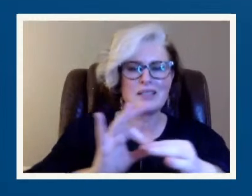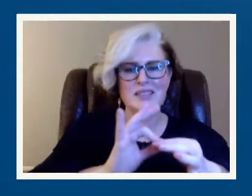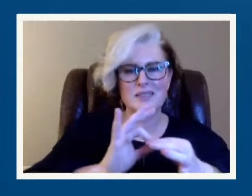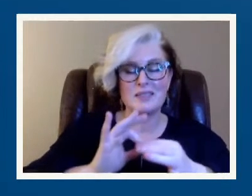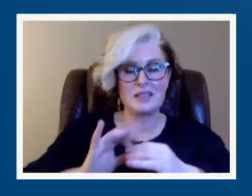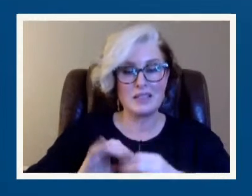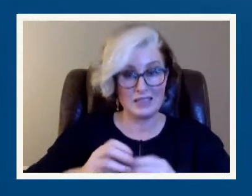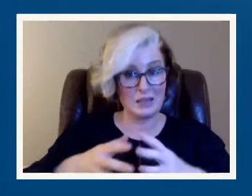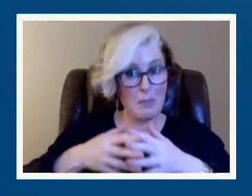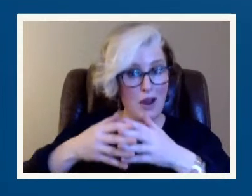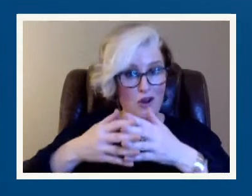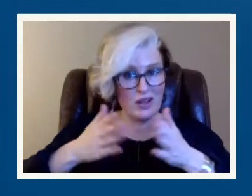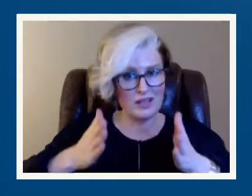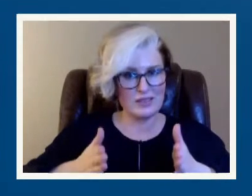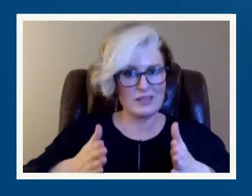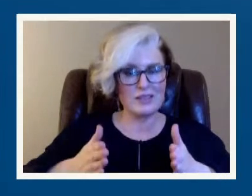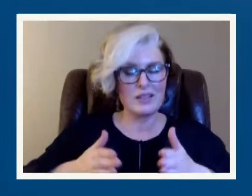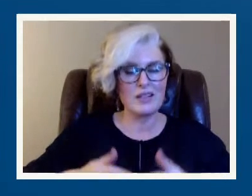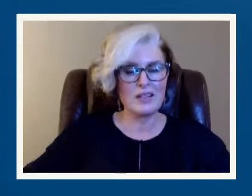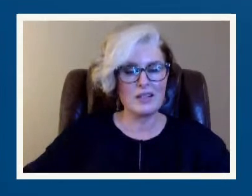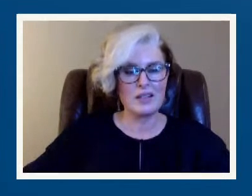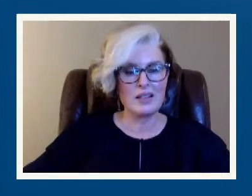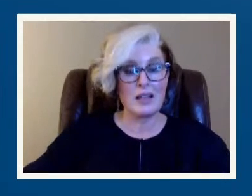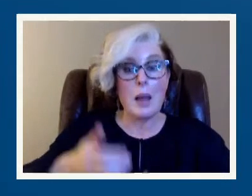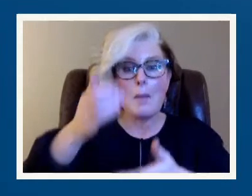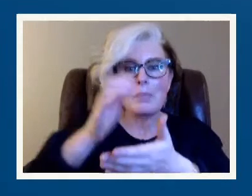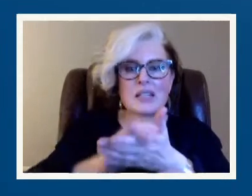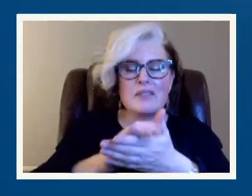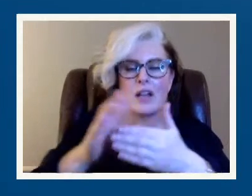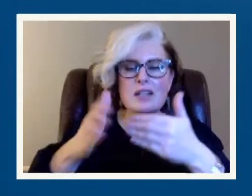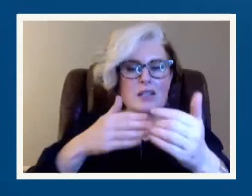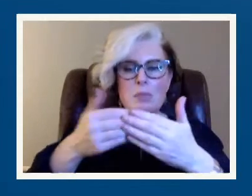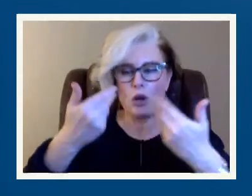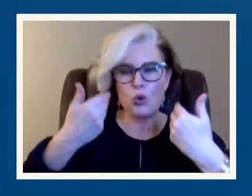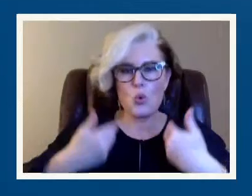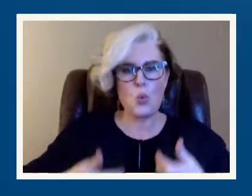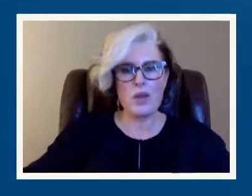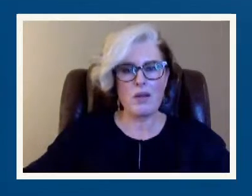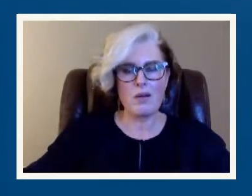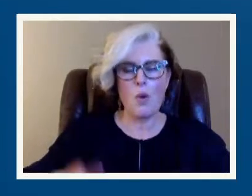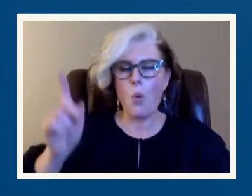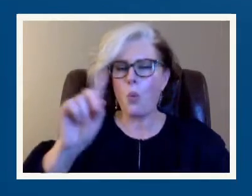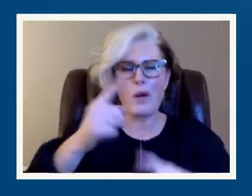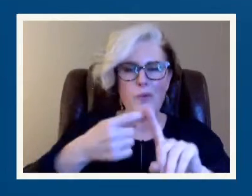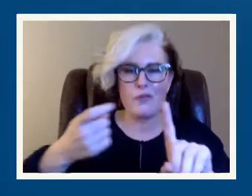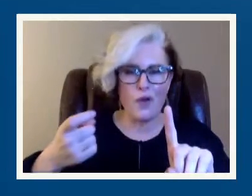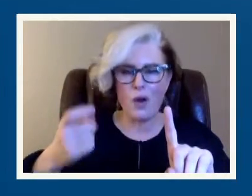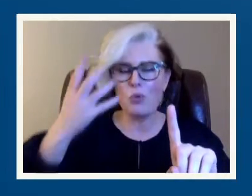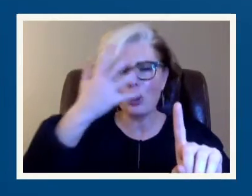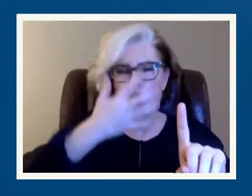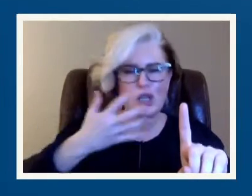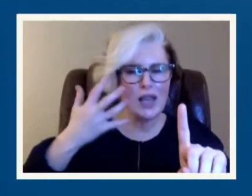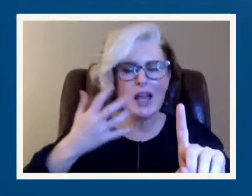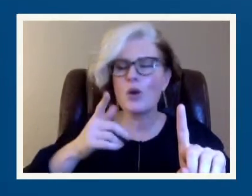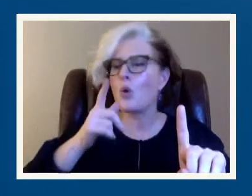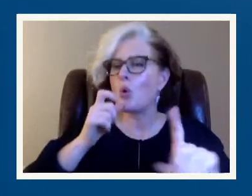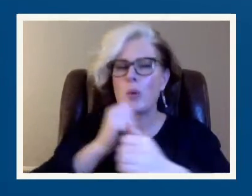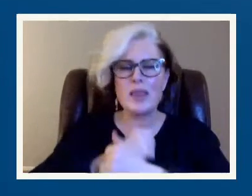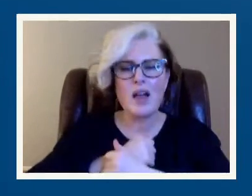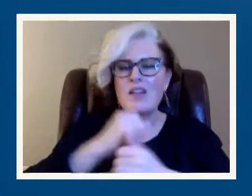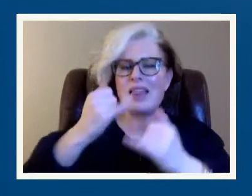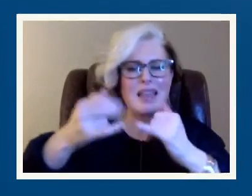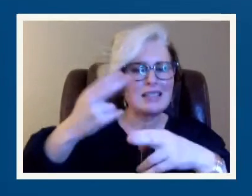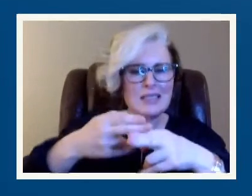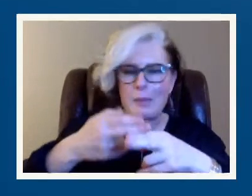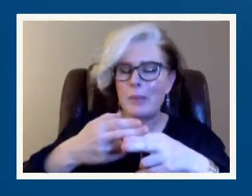as Americans. A belief that no matter who we are, or where we come from, what we look like, who we love, what our last name